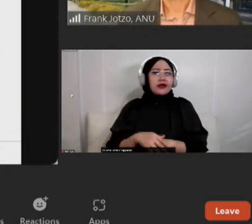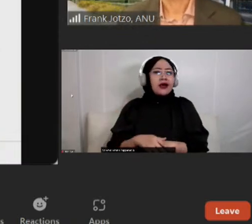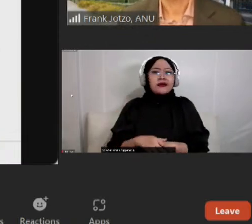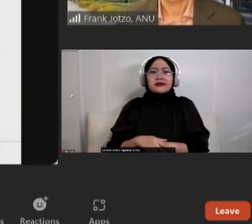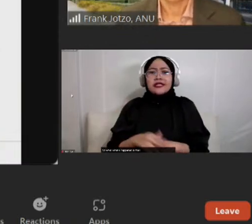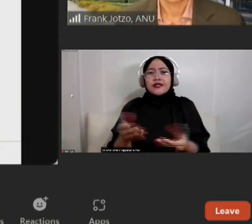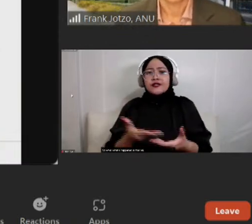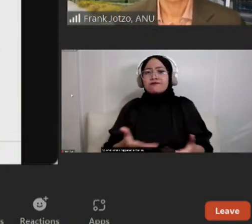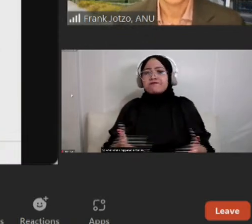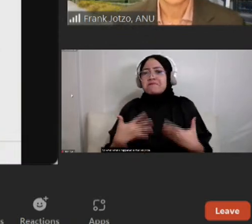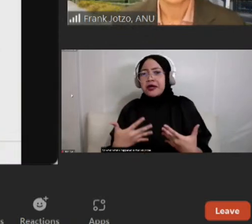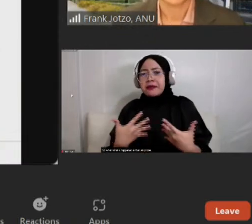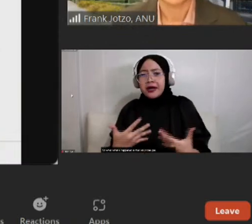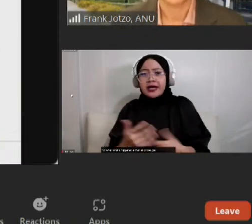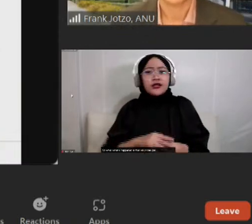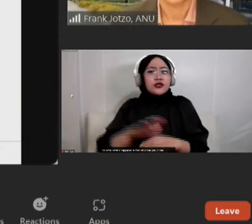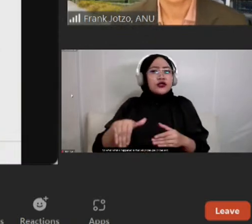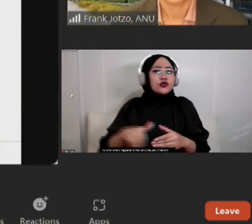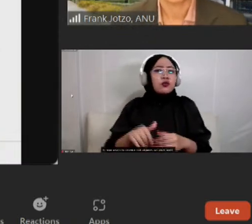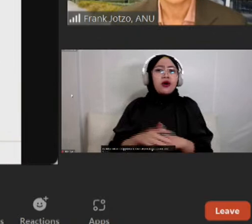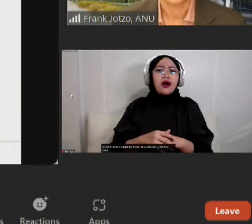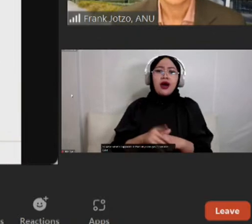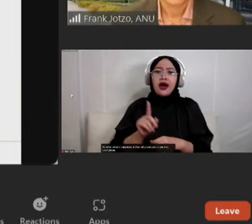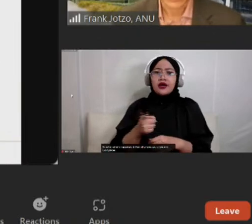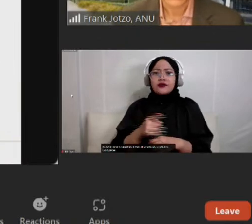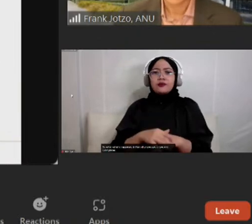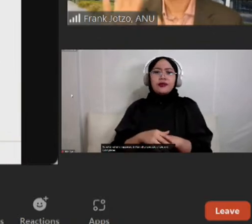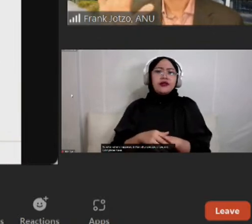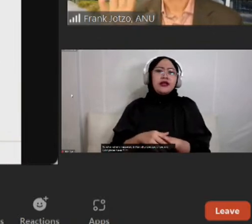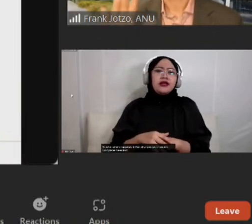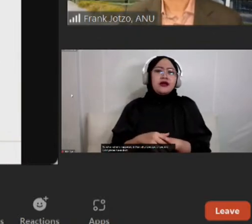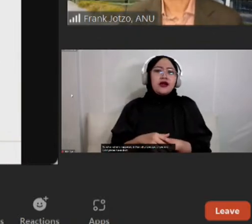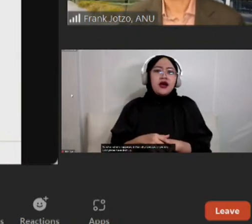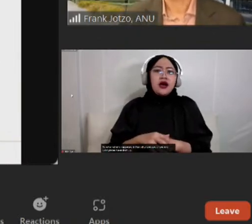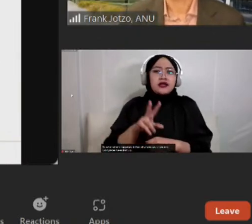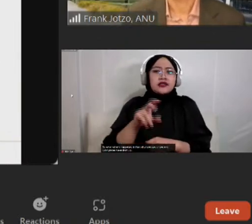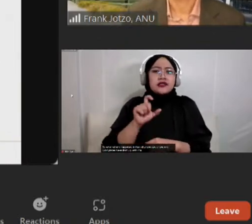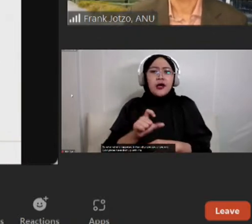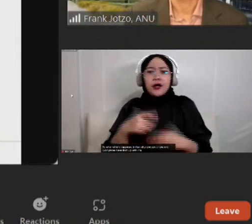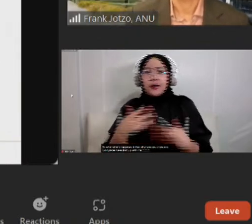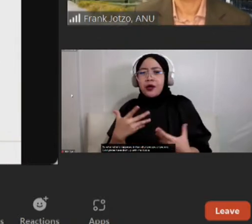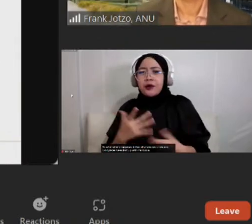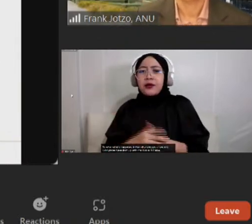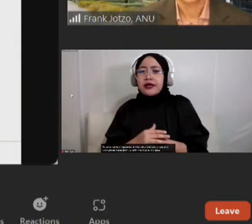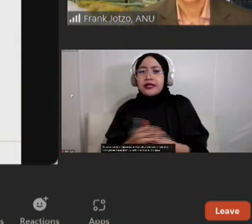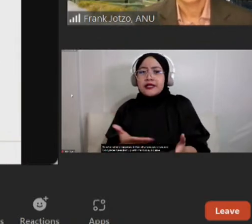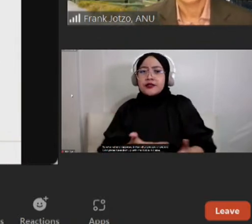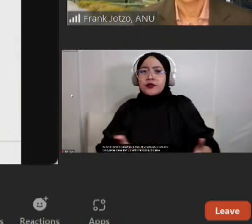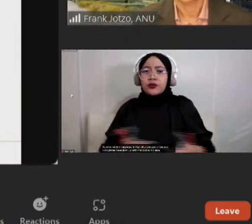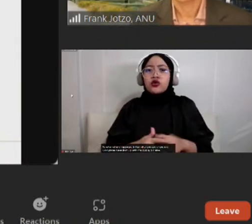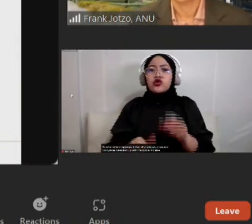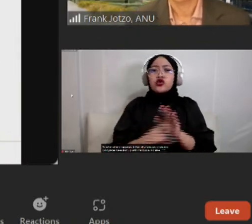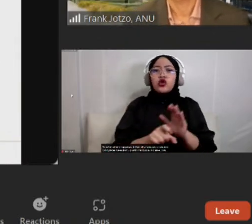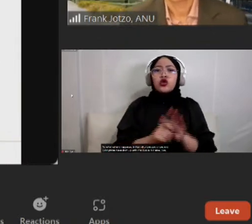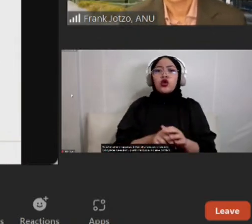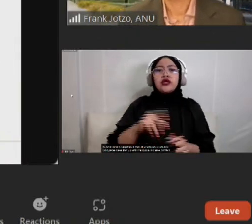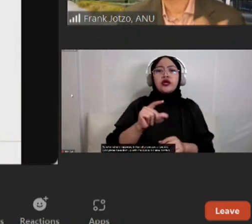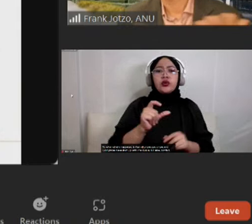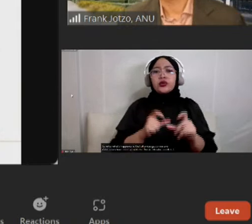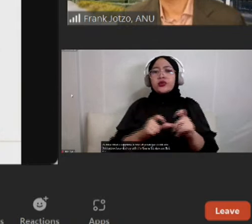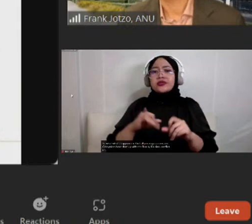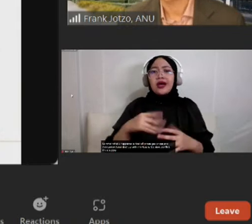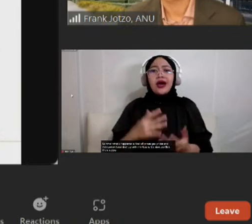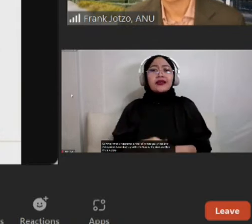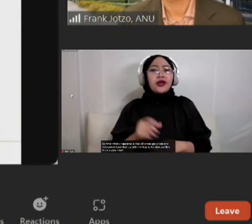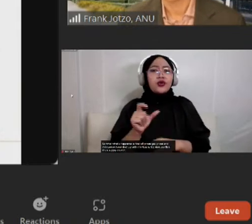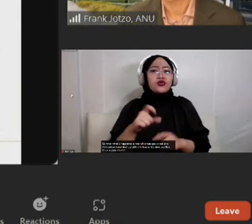is that oil prices, gas prices, and coal prices have shot up with the Russia-Ukraine conflict. It's a